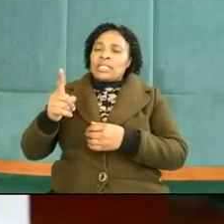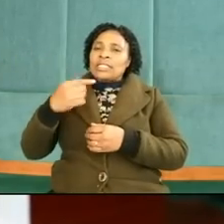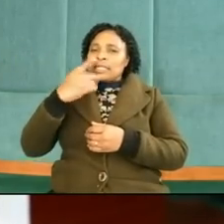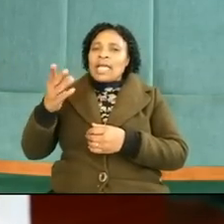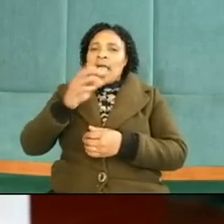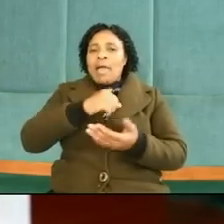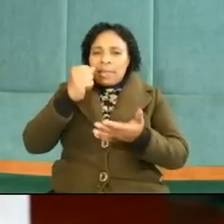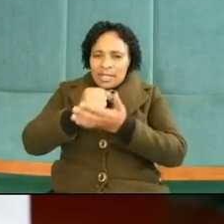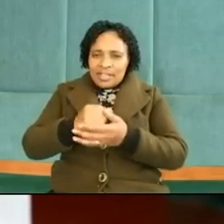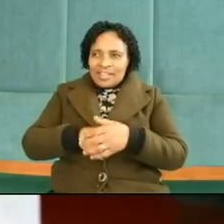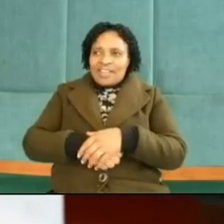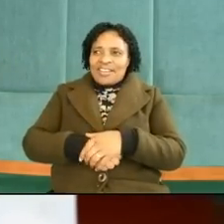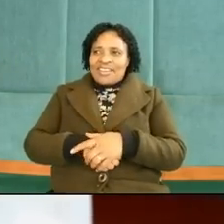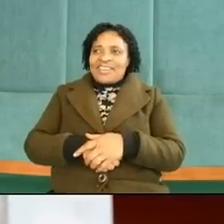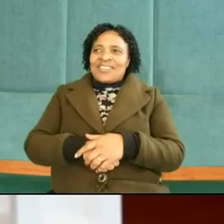amen.